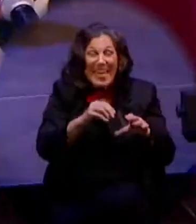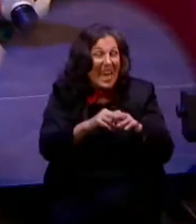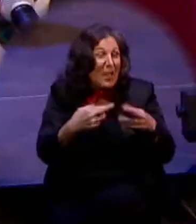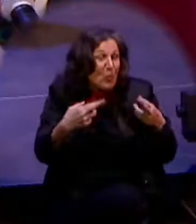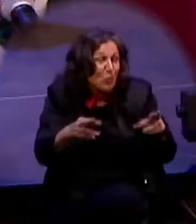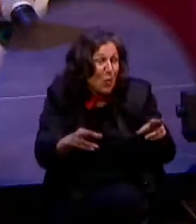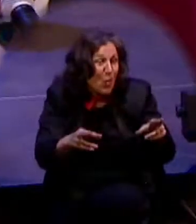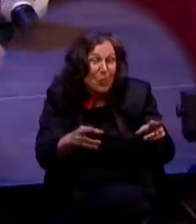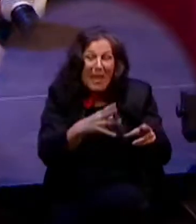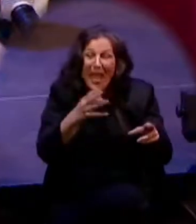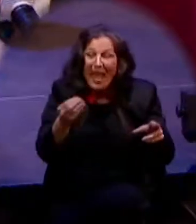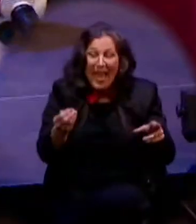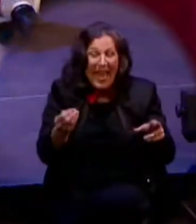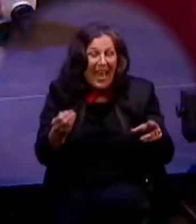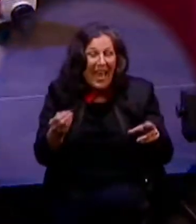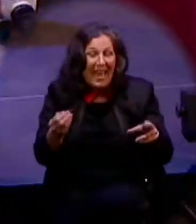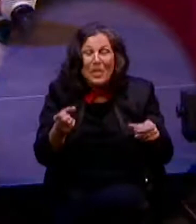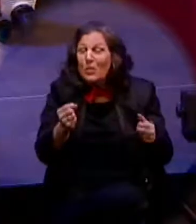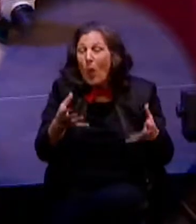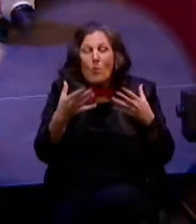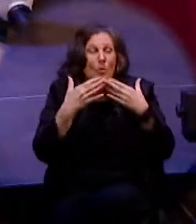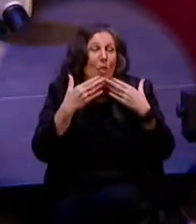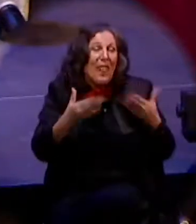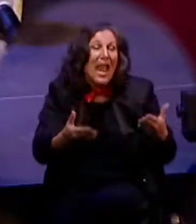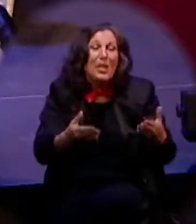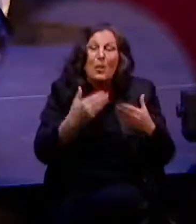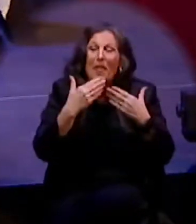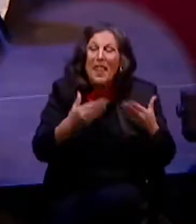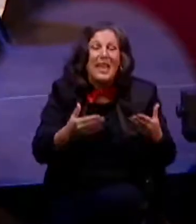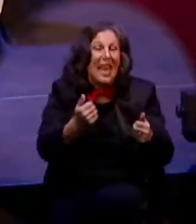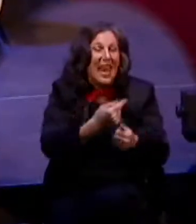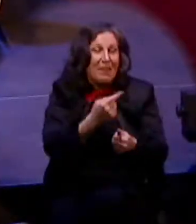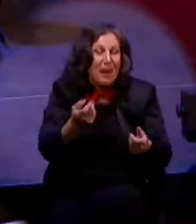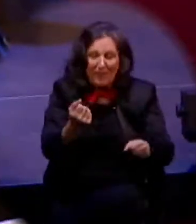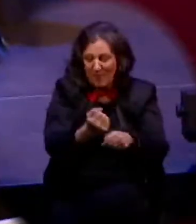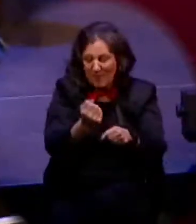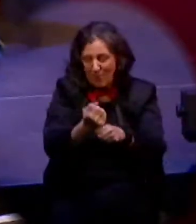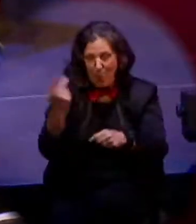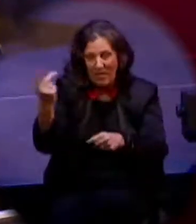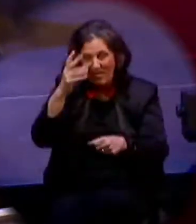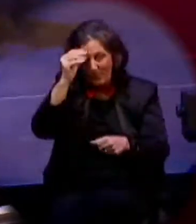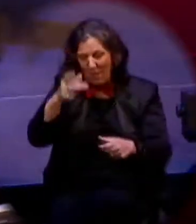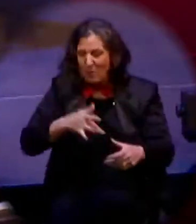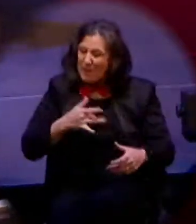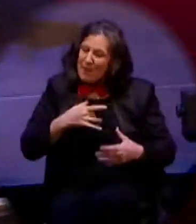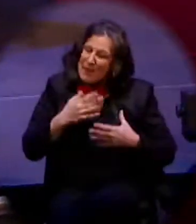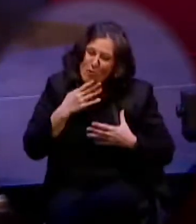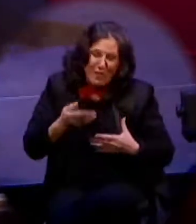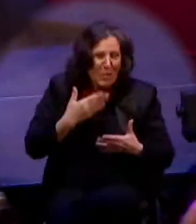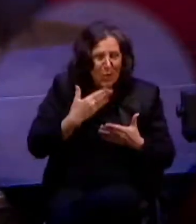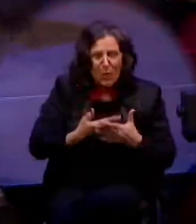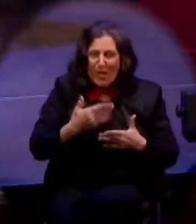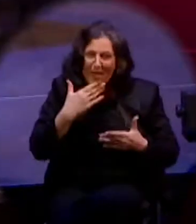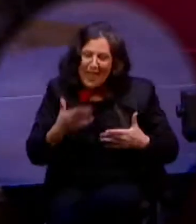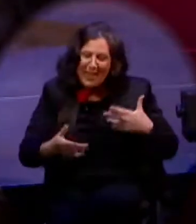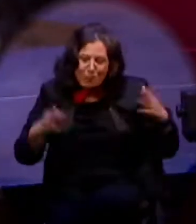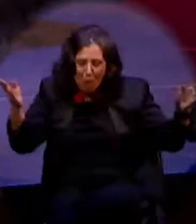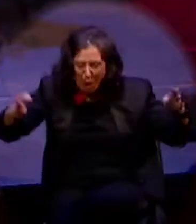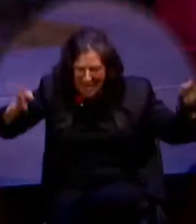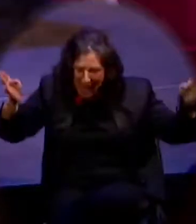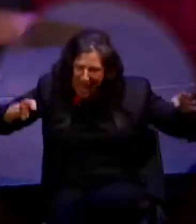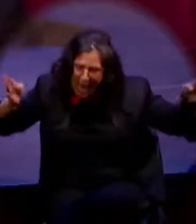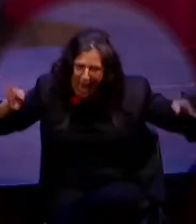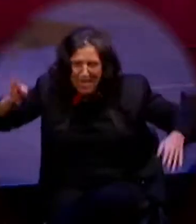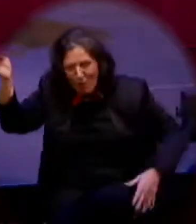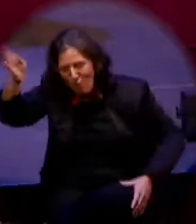room. And so I just want to thank you, man. And thank you for everybody supporting us, man. Y'all make me feel really good, man. Crown Heights,